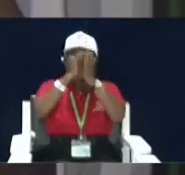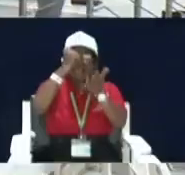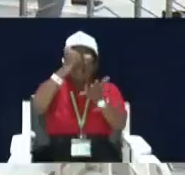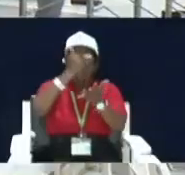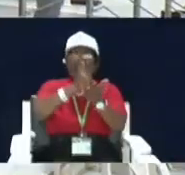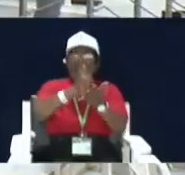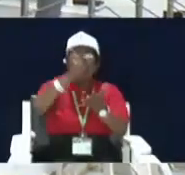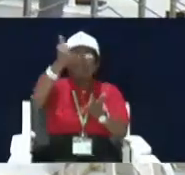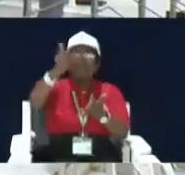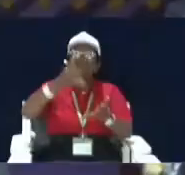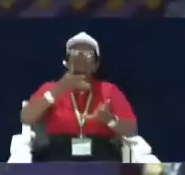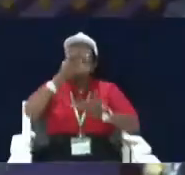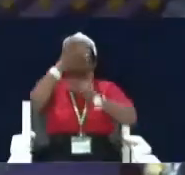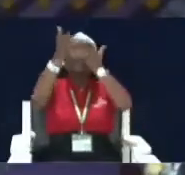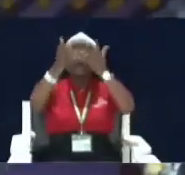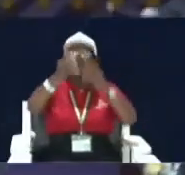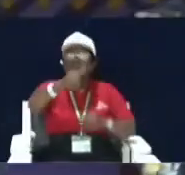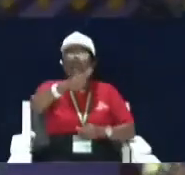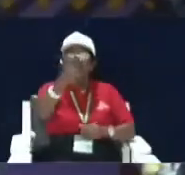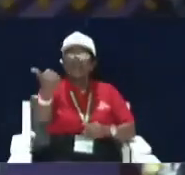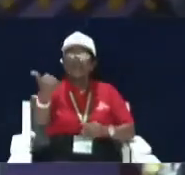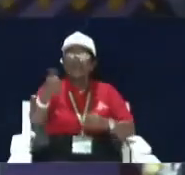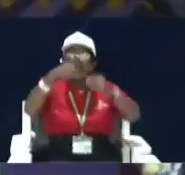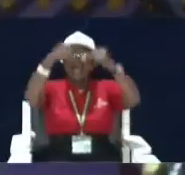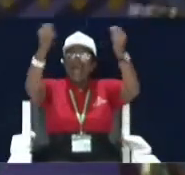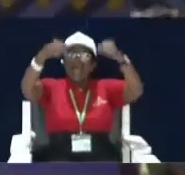Amen. Shout another hallelujah.